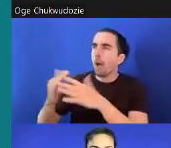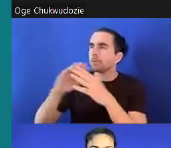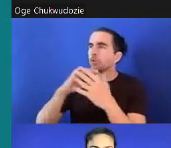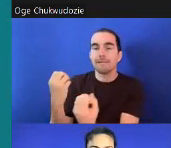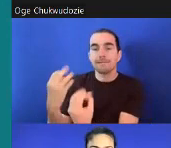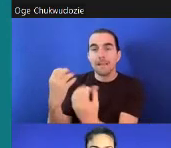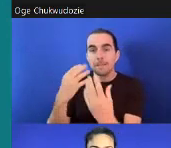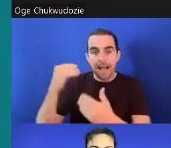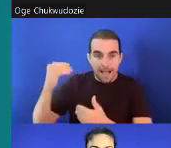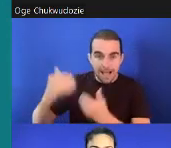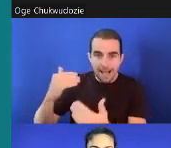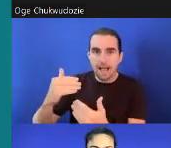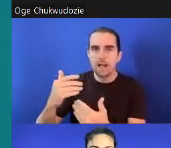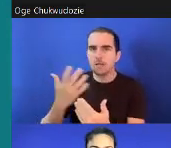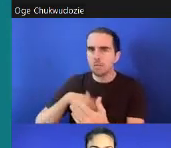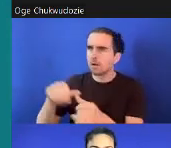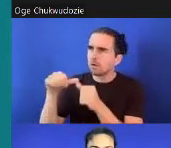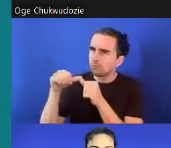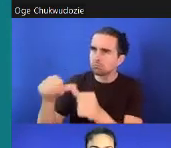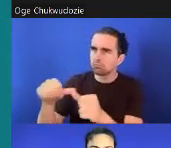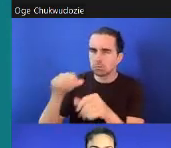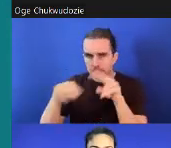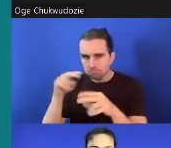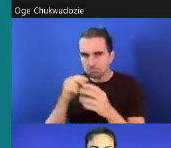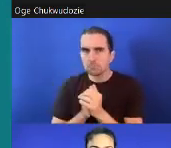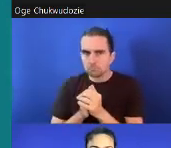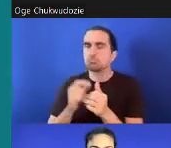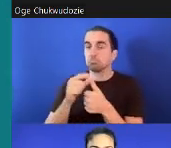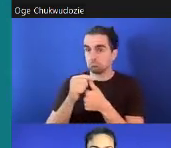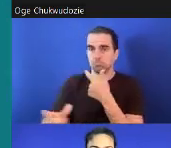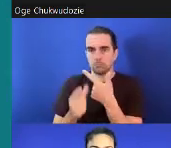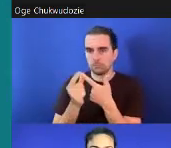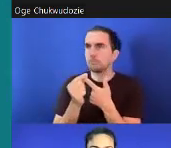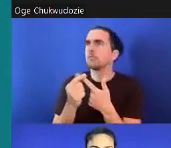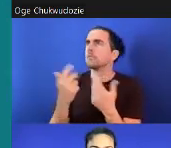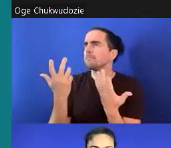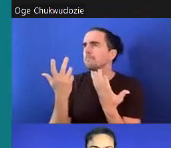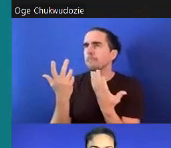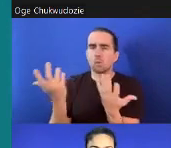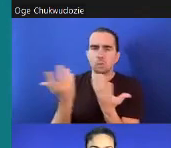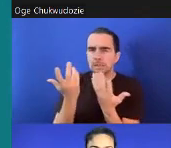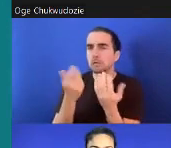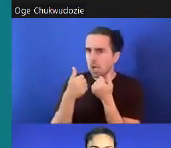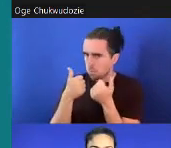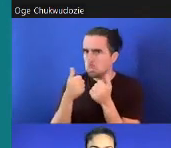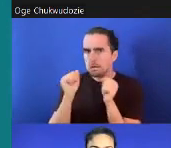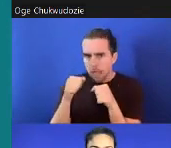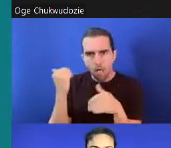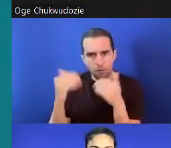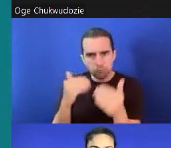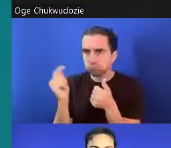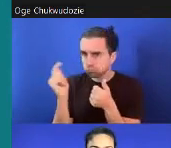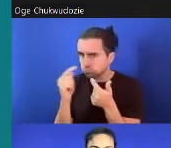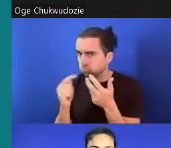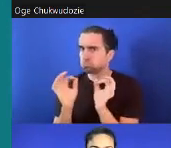overcome these challenges. And we'll see examples of common CFM in Nigeria with the pros and cons.